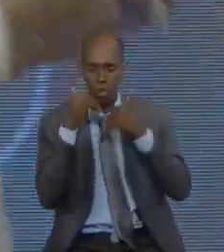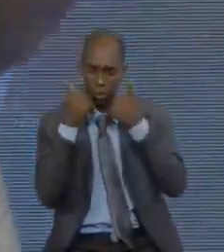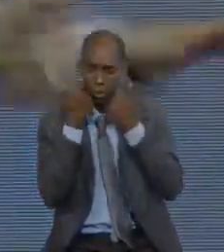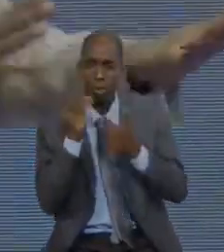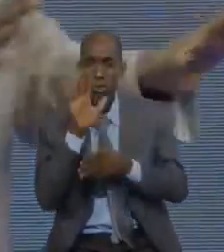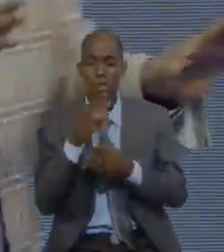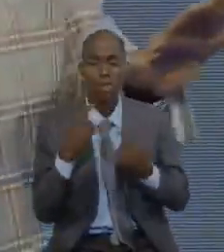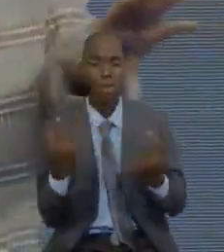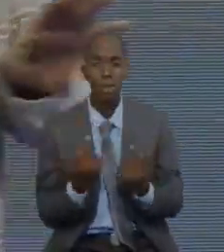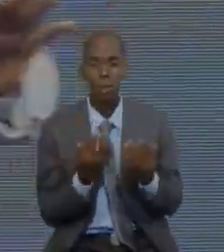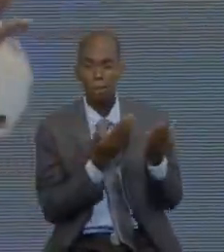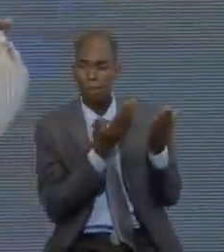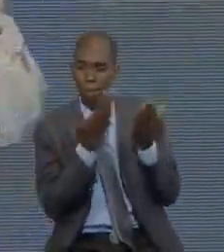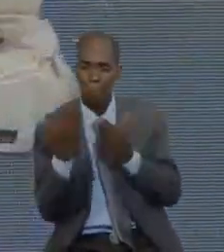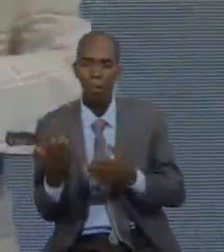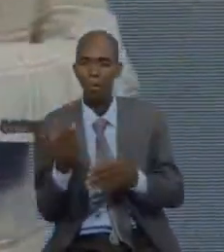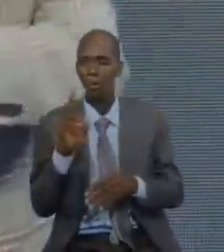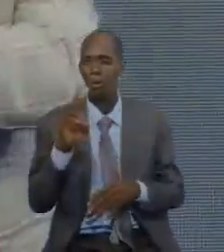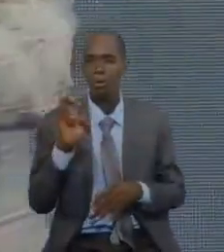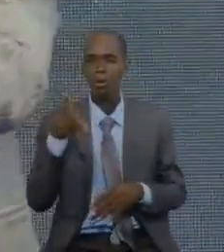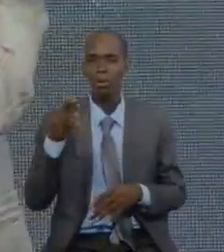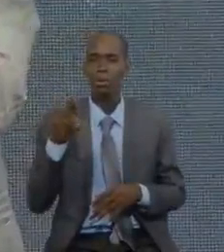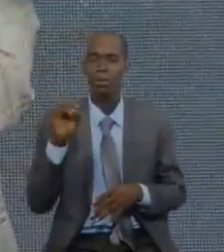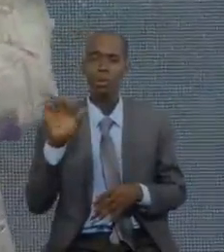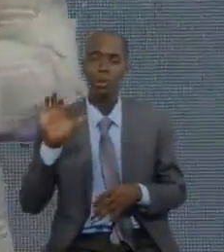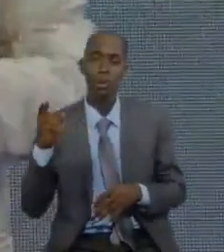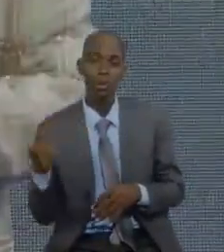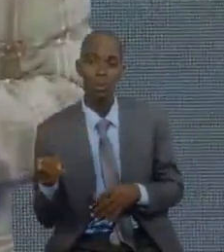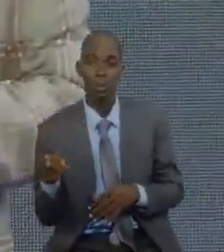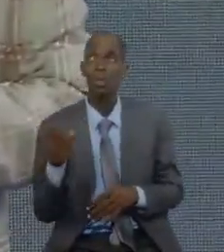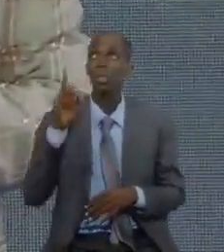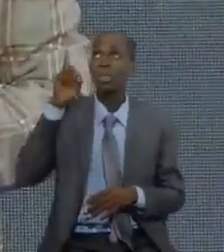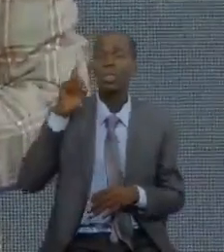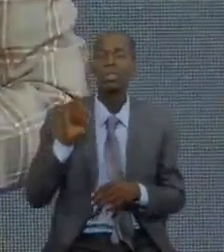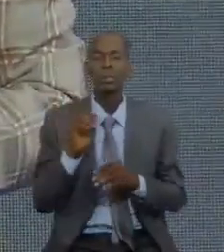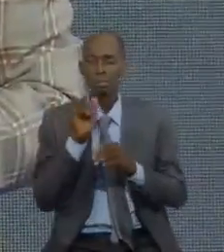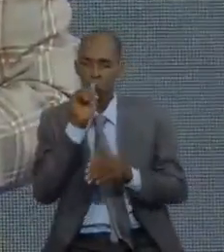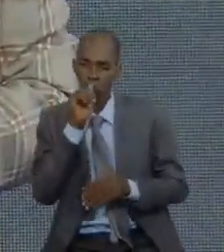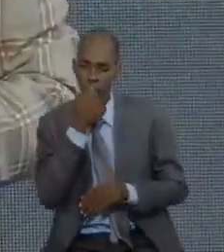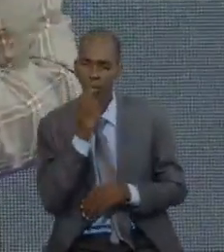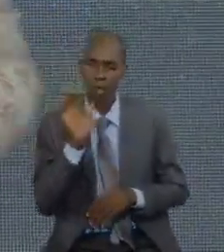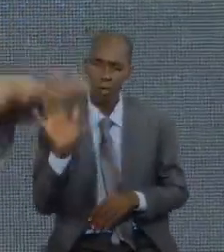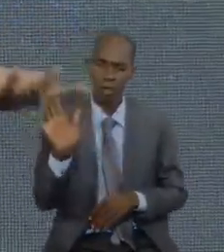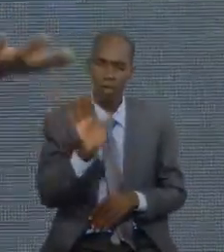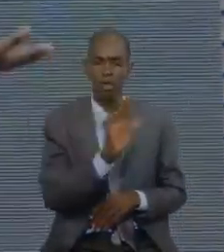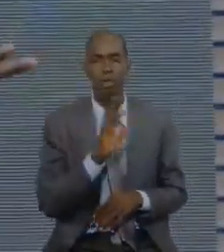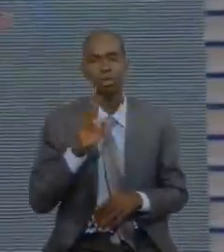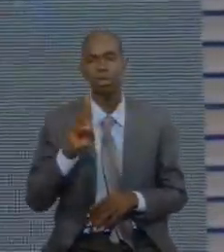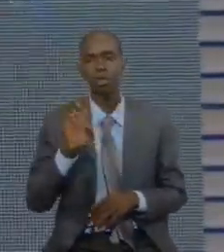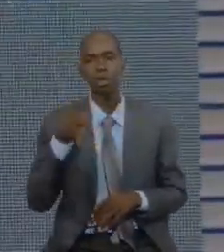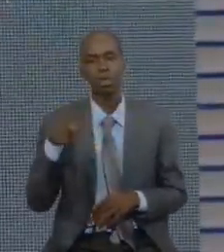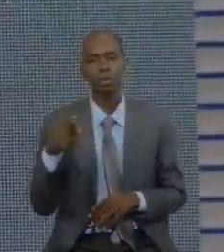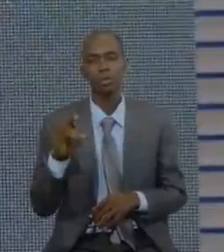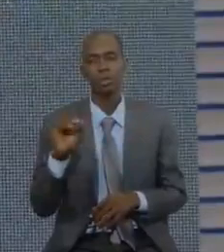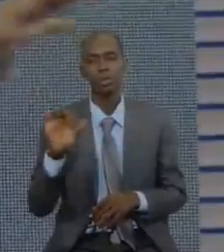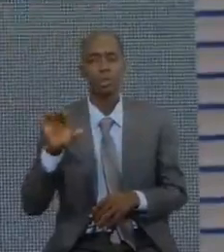brought reproach. I bear your reproach. Your sin